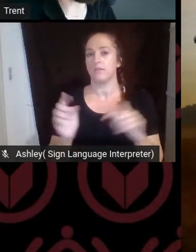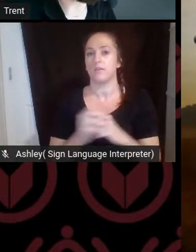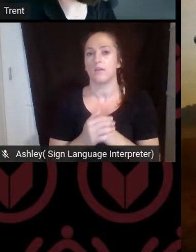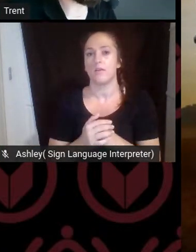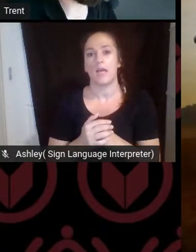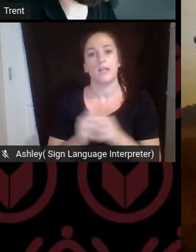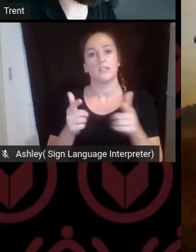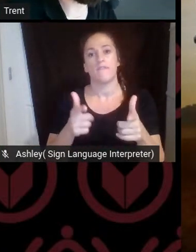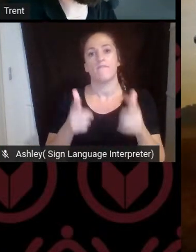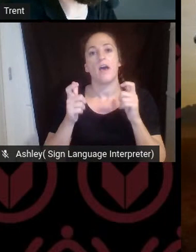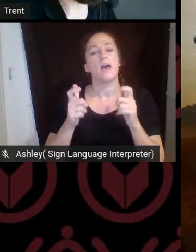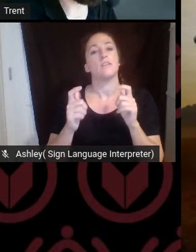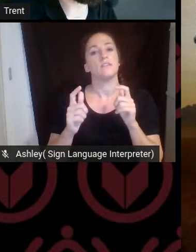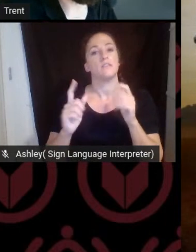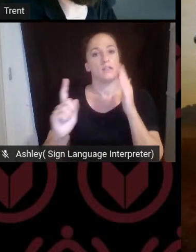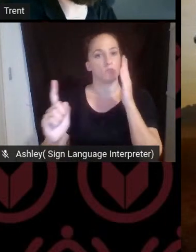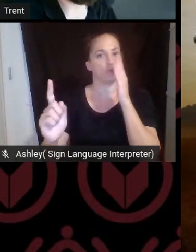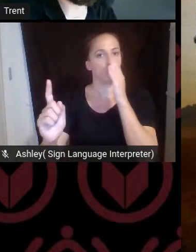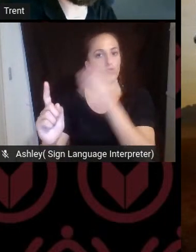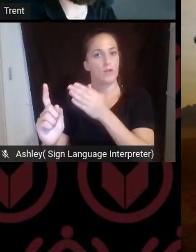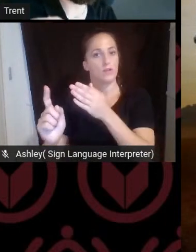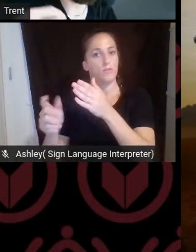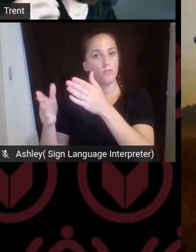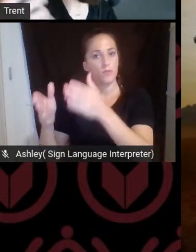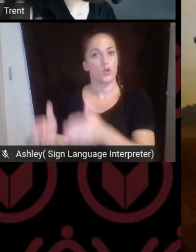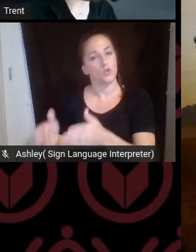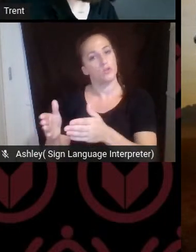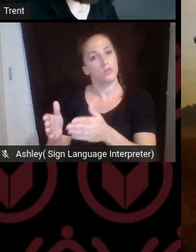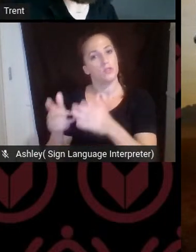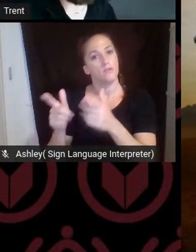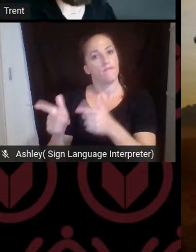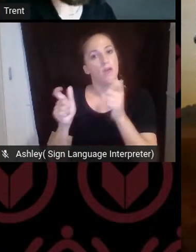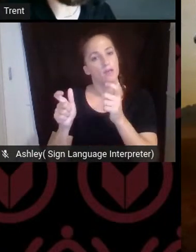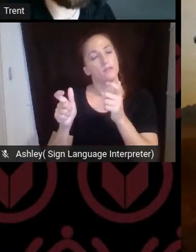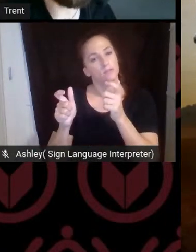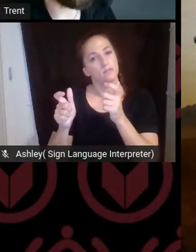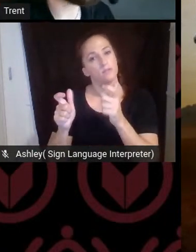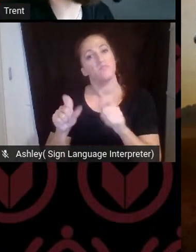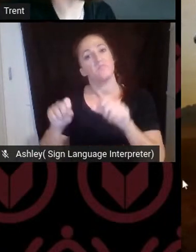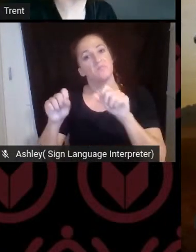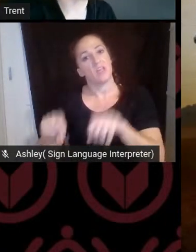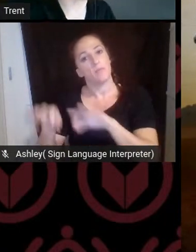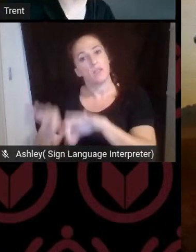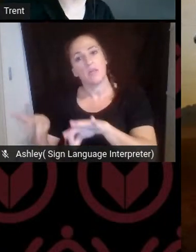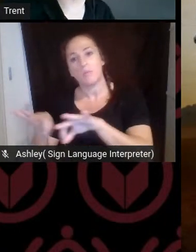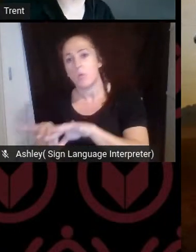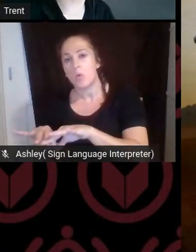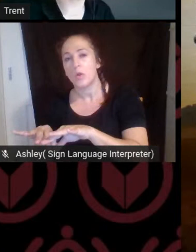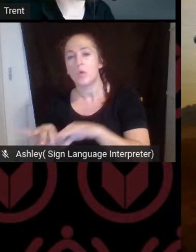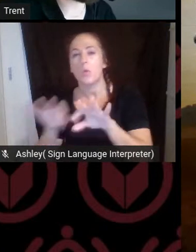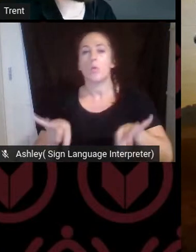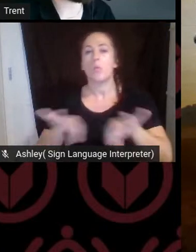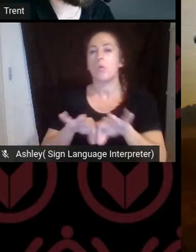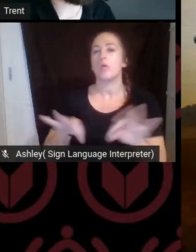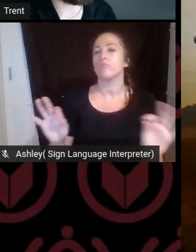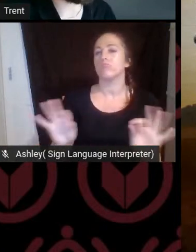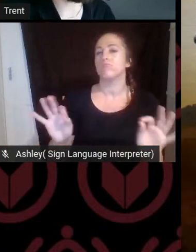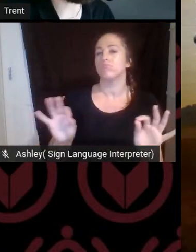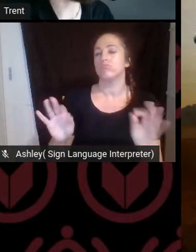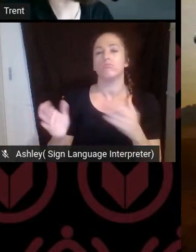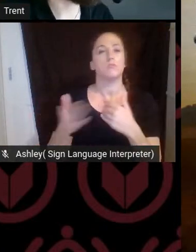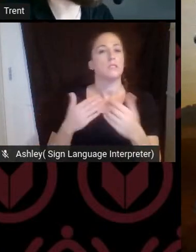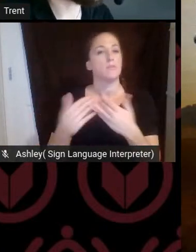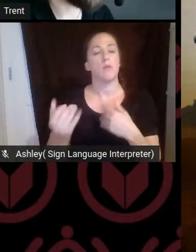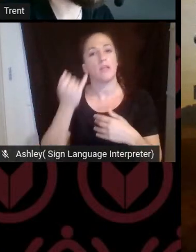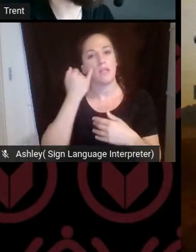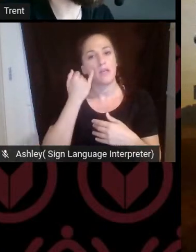someone. Maybe it's not, an important or maybe it is an important or time sensitive thing and you need to get a hold of someone and get a reply